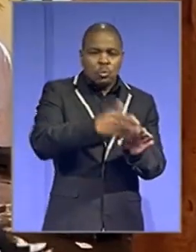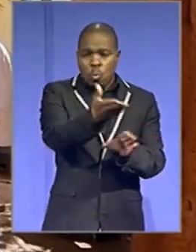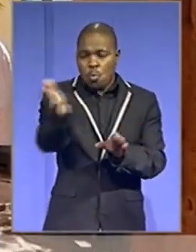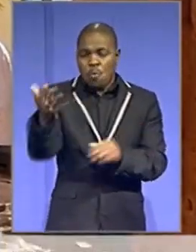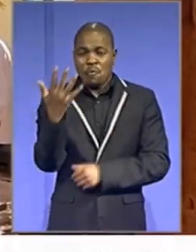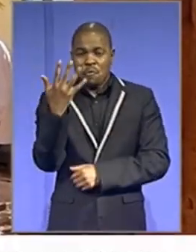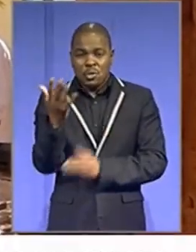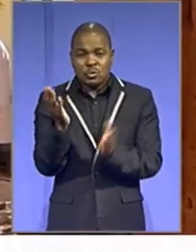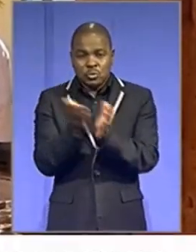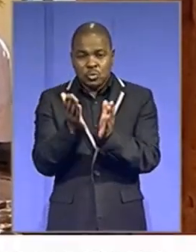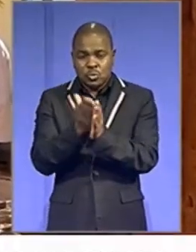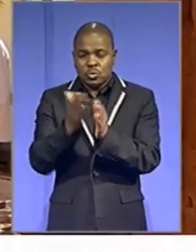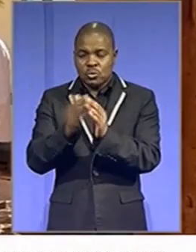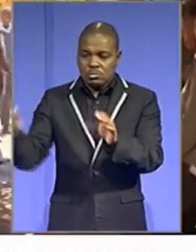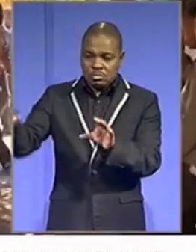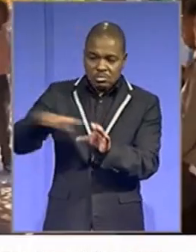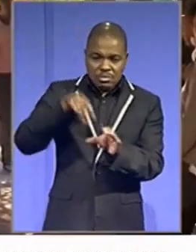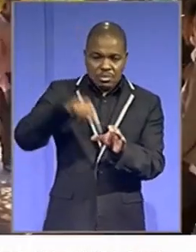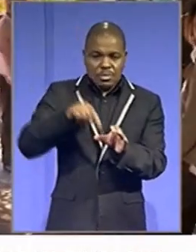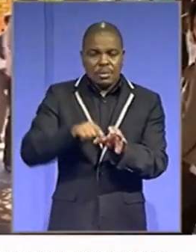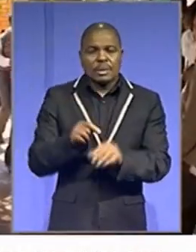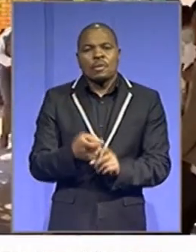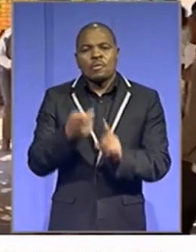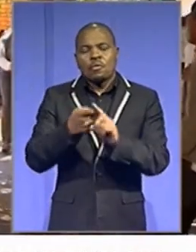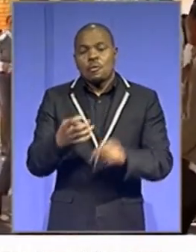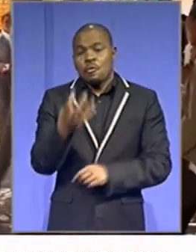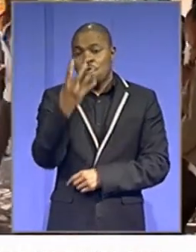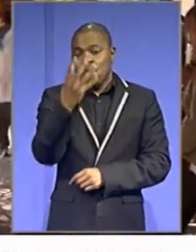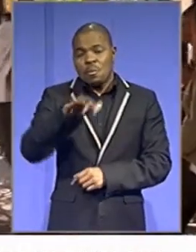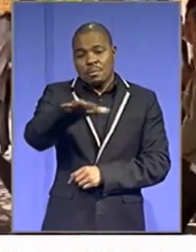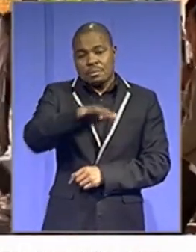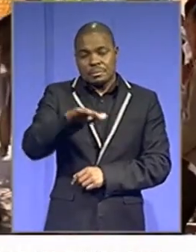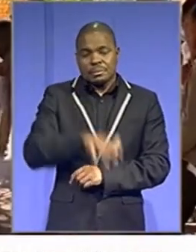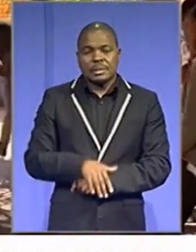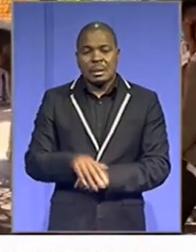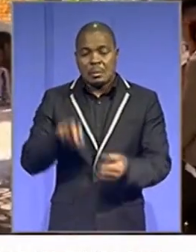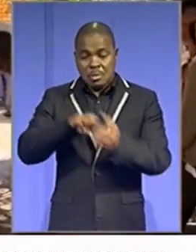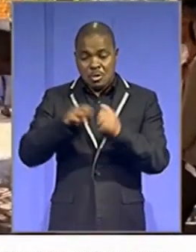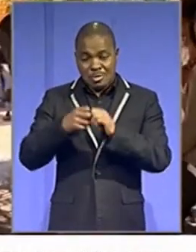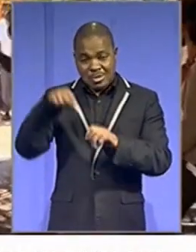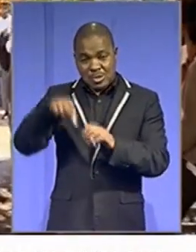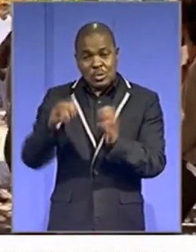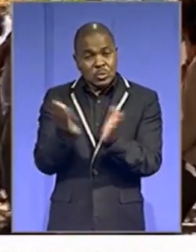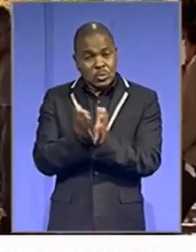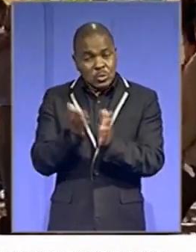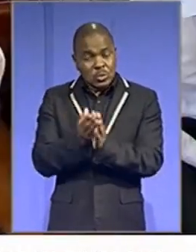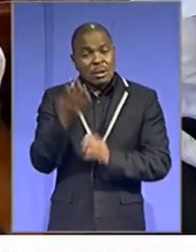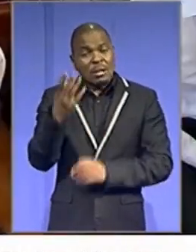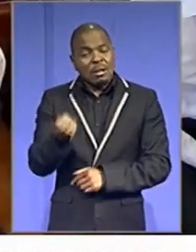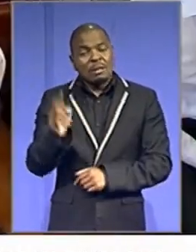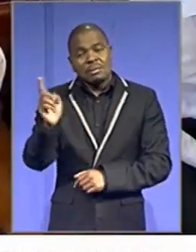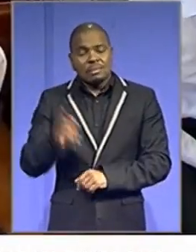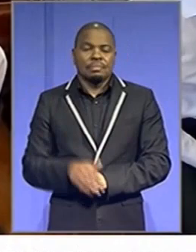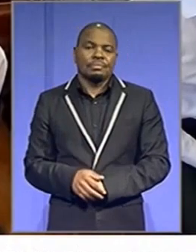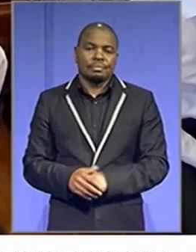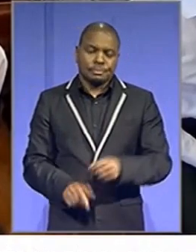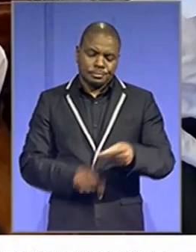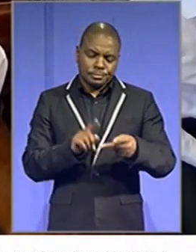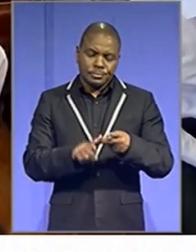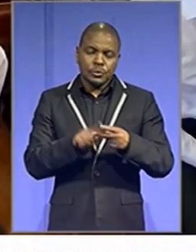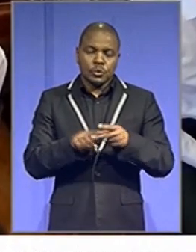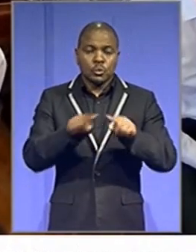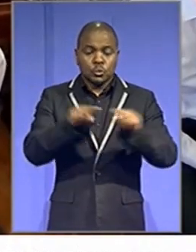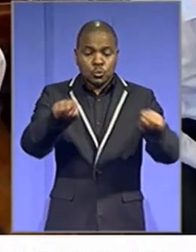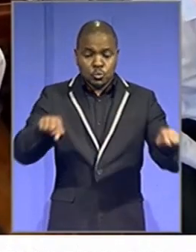5 tša dithuto tša tlase go tšwa metsaneng ye mene. Go a mangwe a mathata sekolo seo se itemogelago gona go akaretša diphapoši